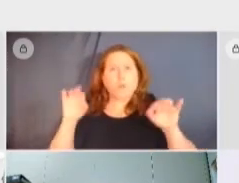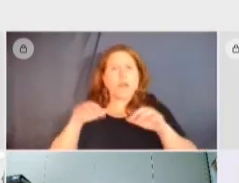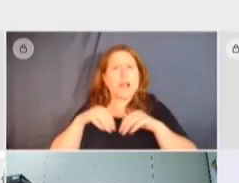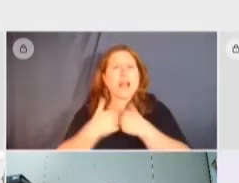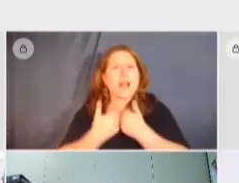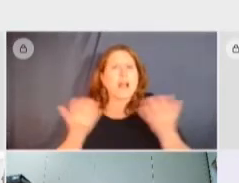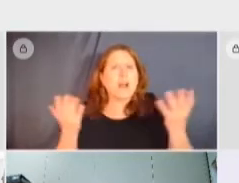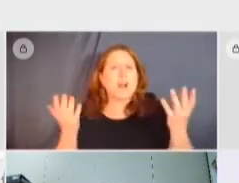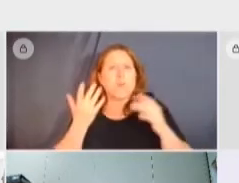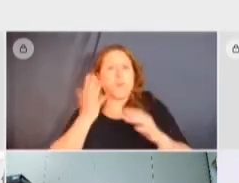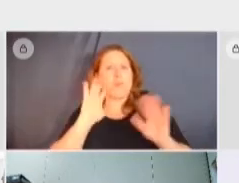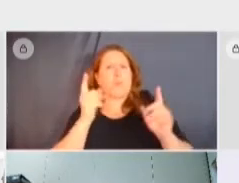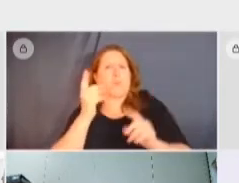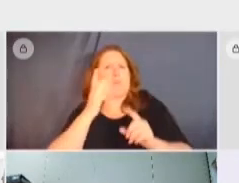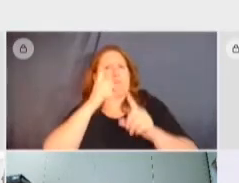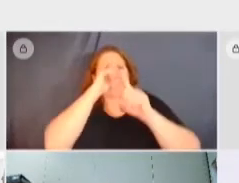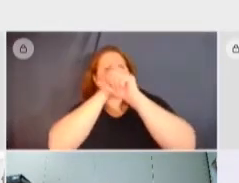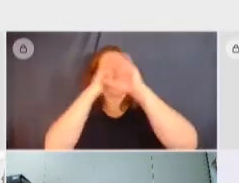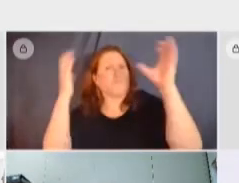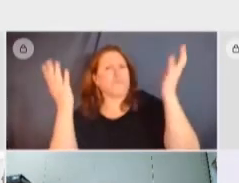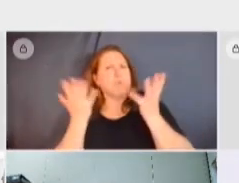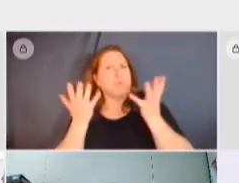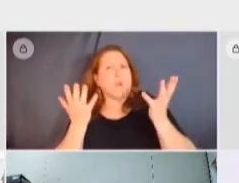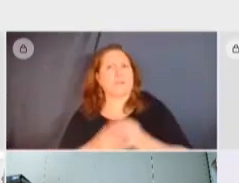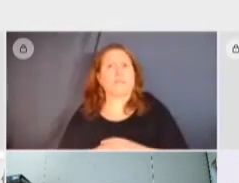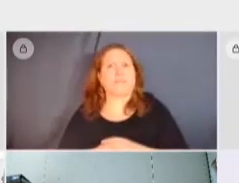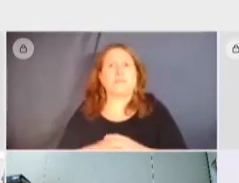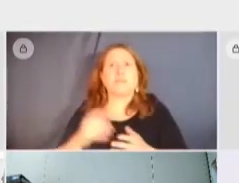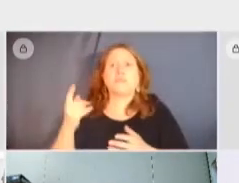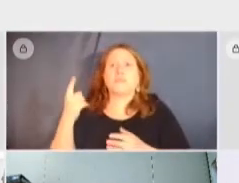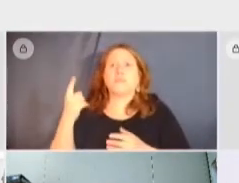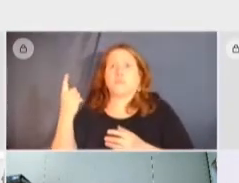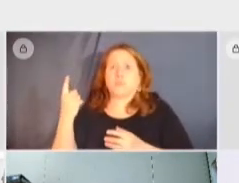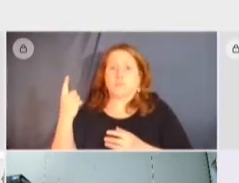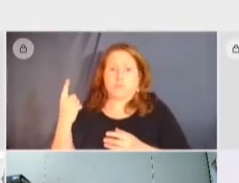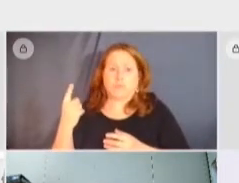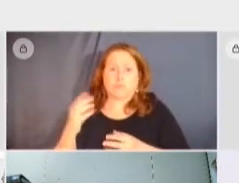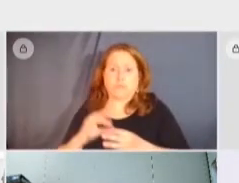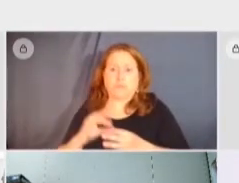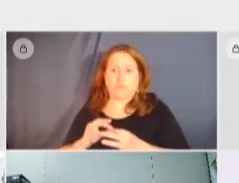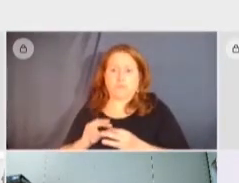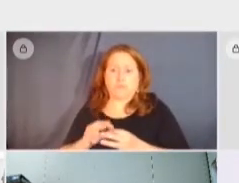Understanding of the status of that particular